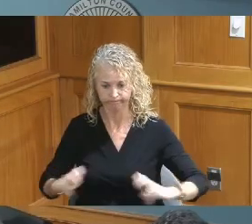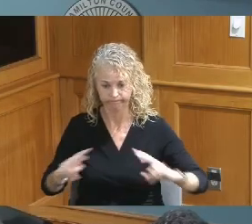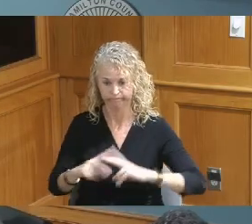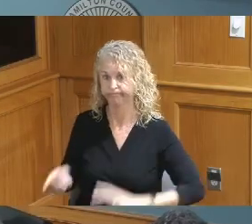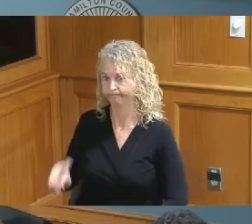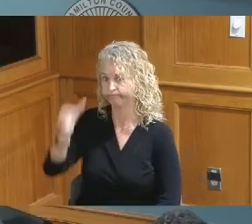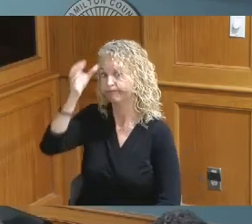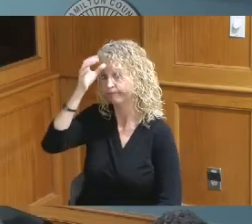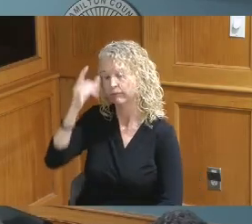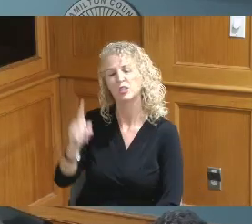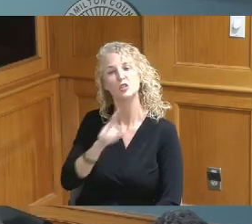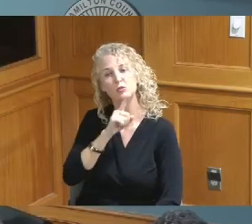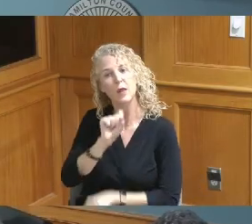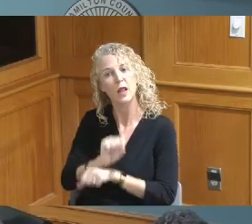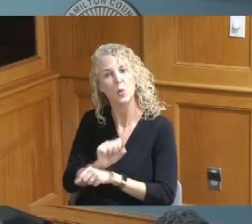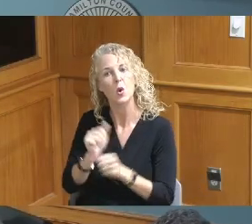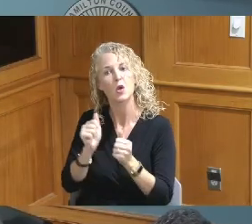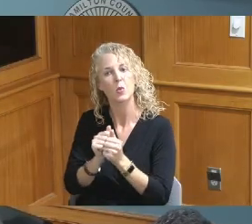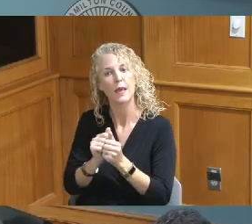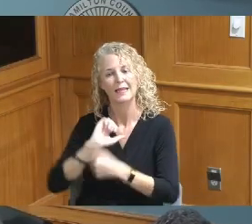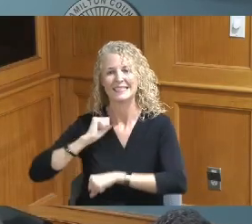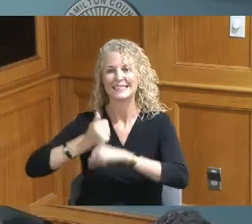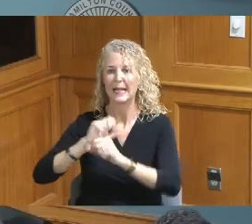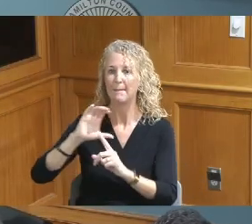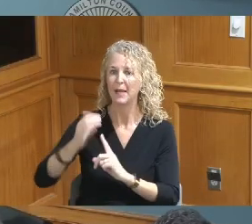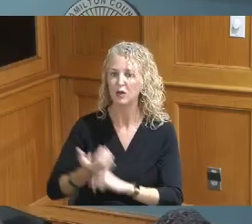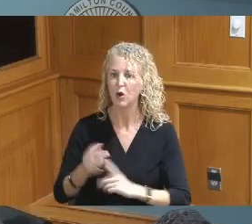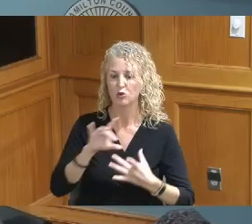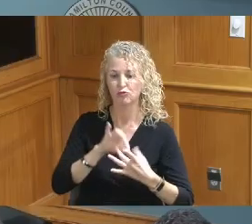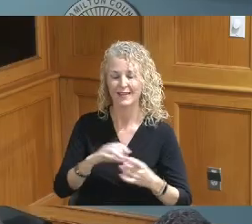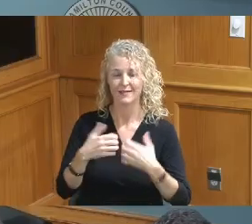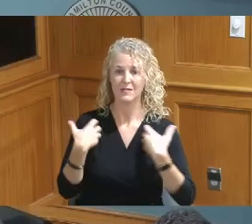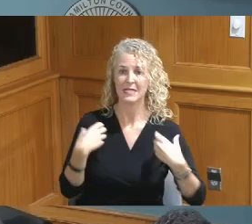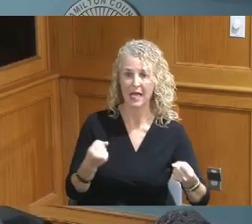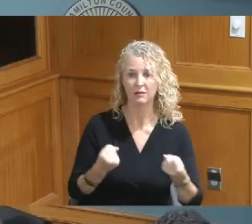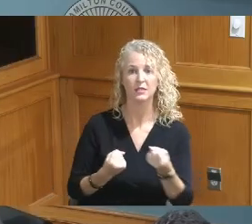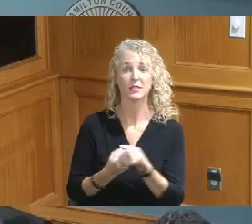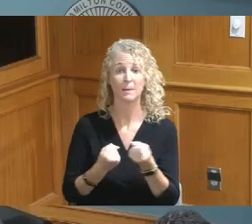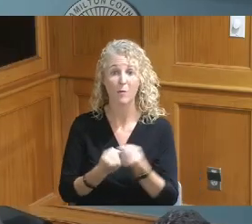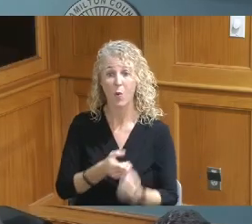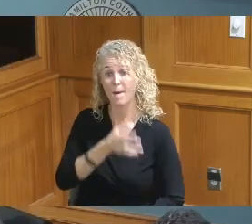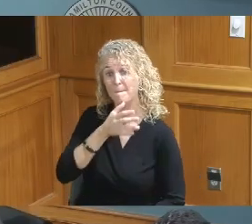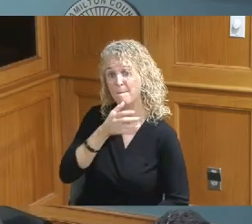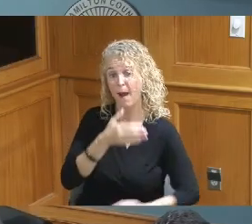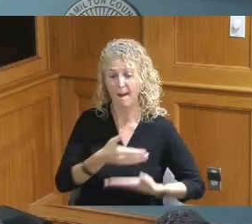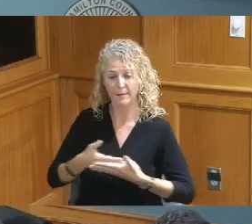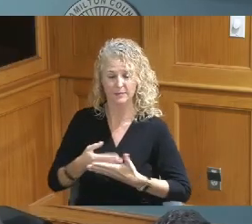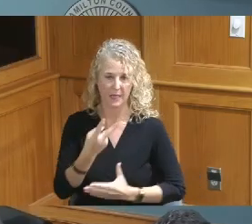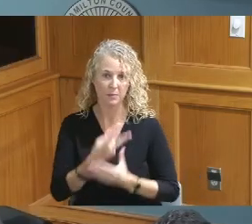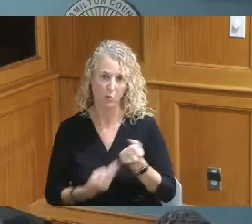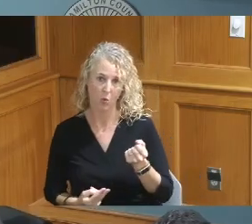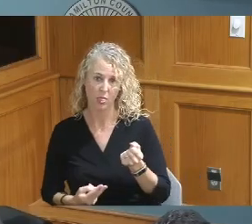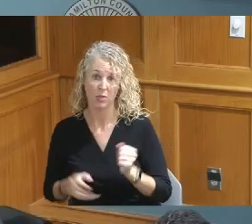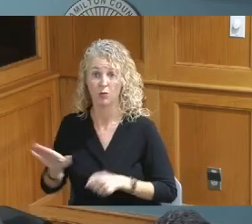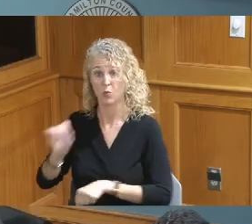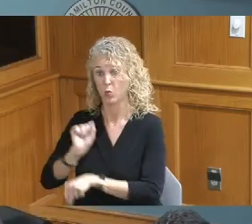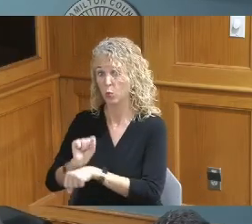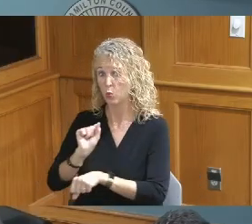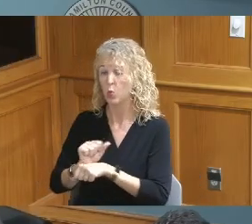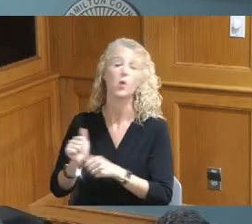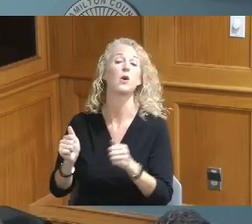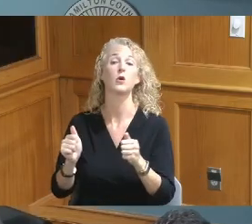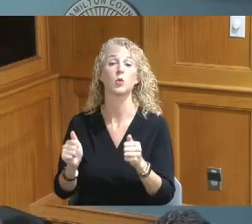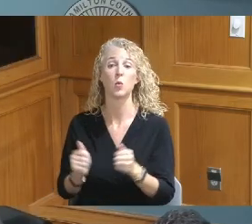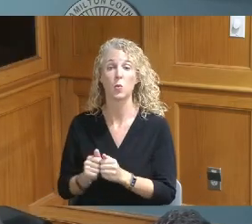significantly contributed to fostering a culture of health and support for moms and babies in Hamilton County. Her work on the